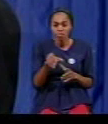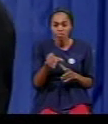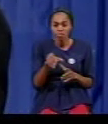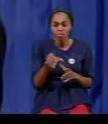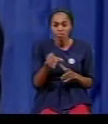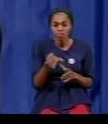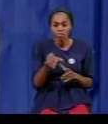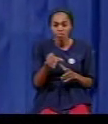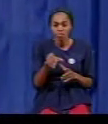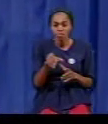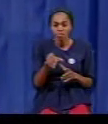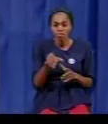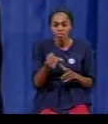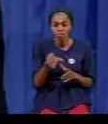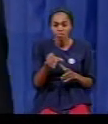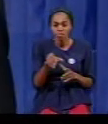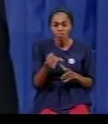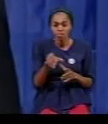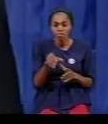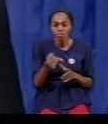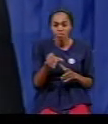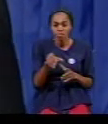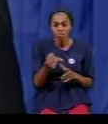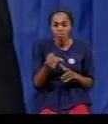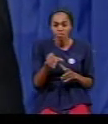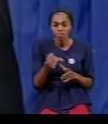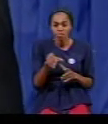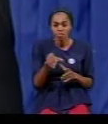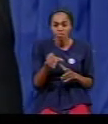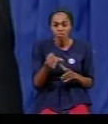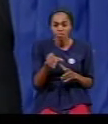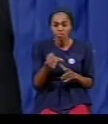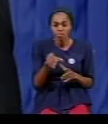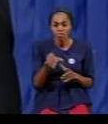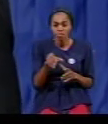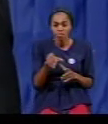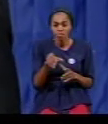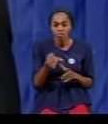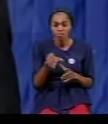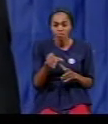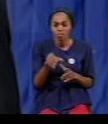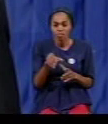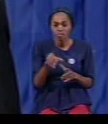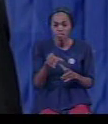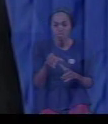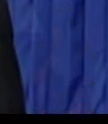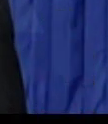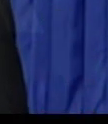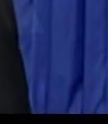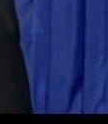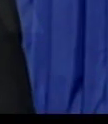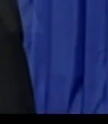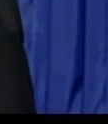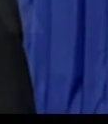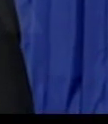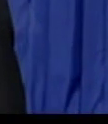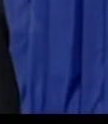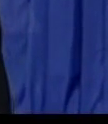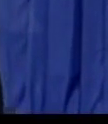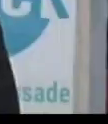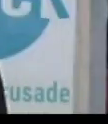to share this testimony once again with the people of the Lord. I had once shared it on last